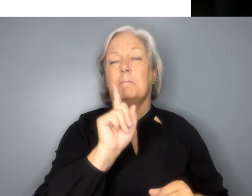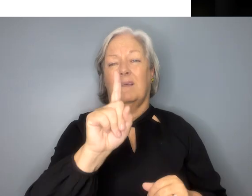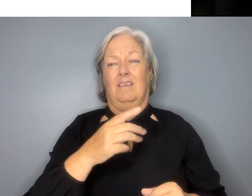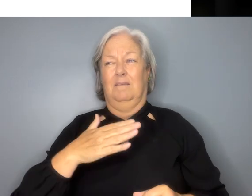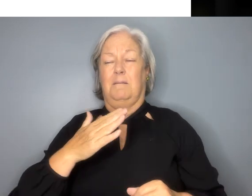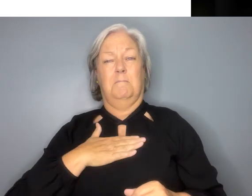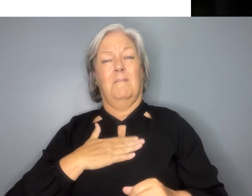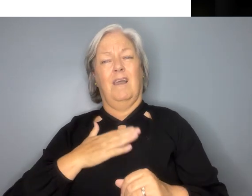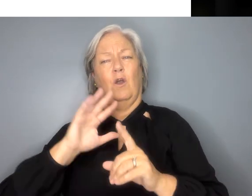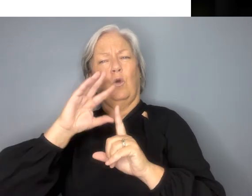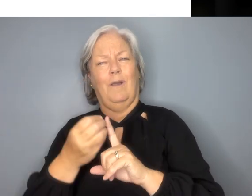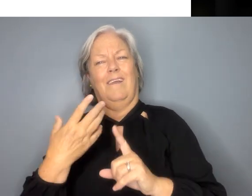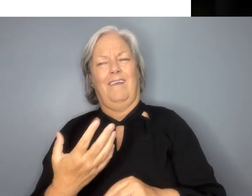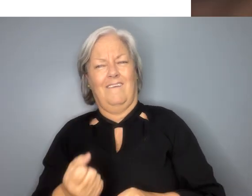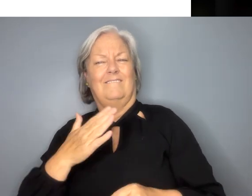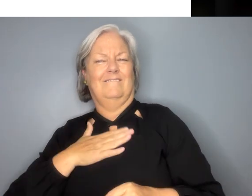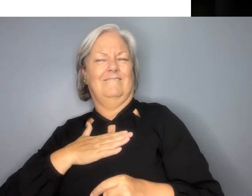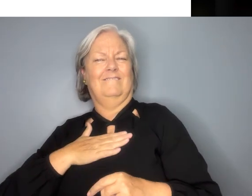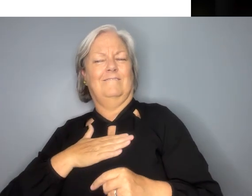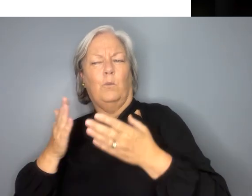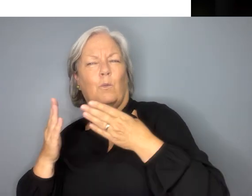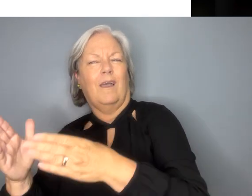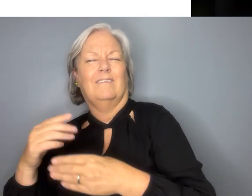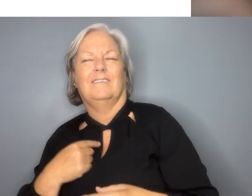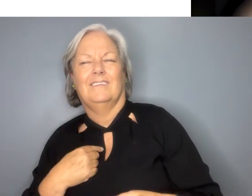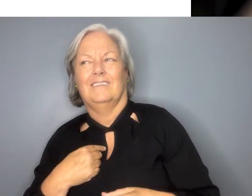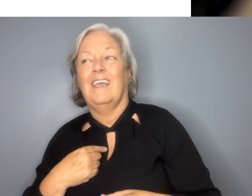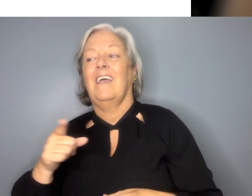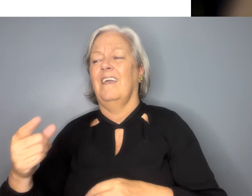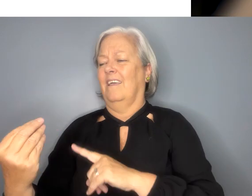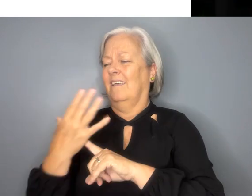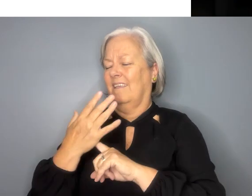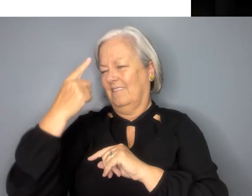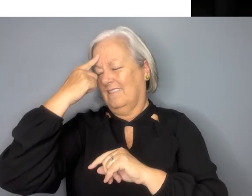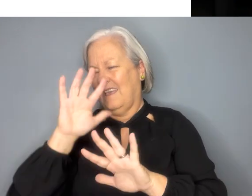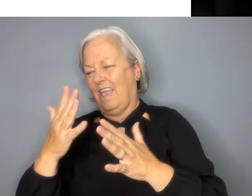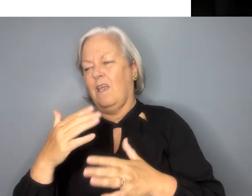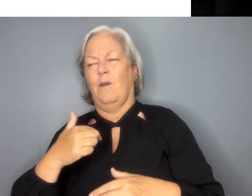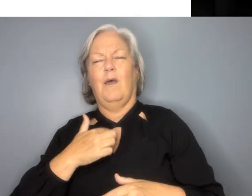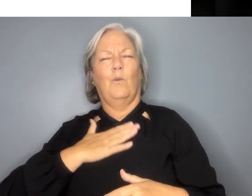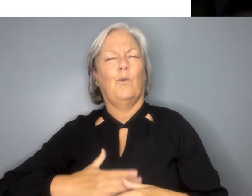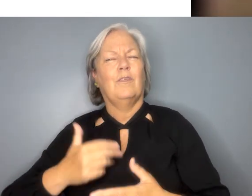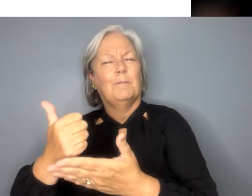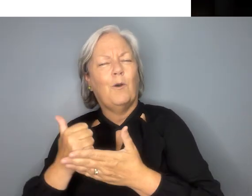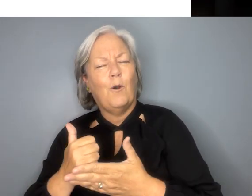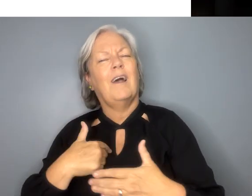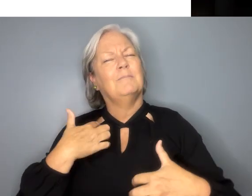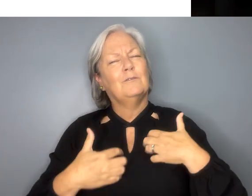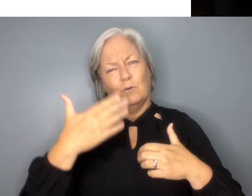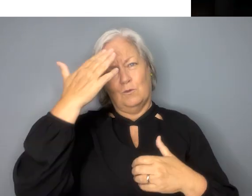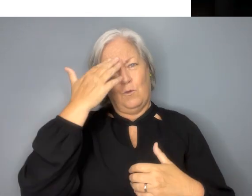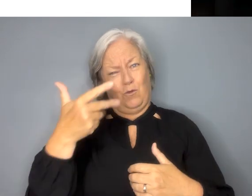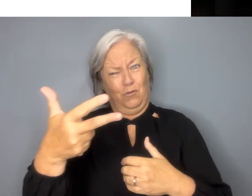buckler identity, which is part of my Filipino culture, and that's influenced how I get supports. So I'd love to hear from